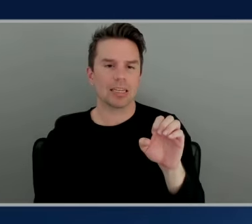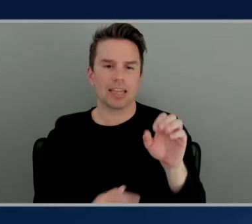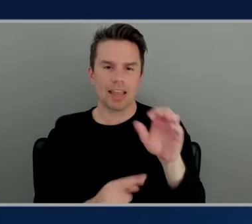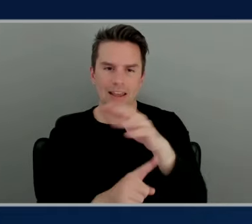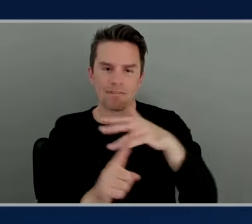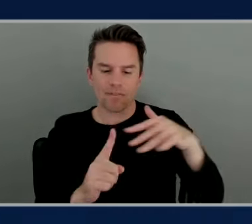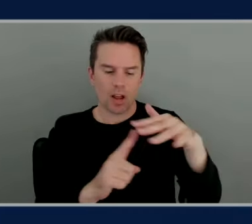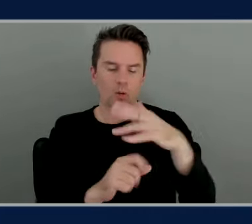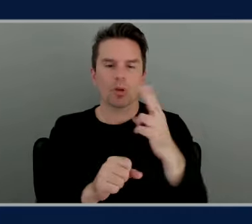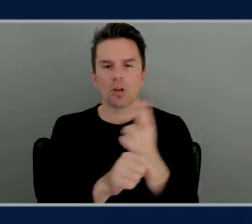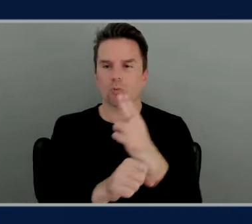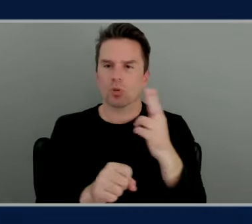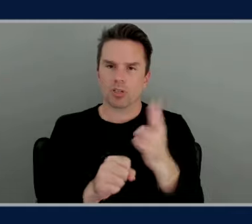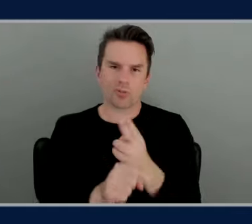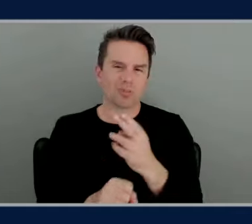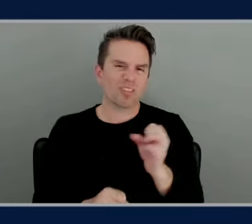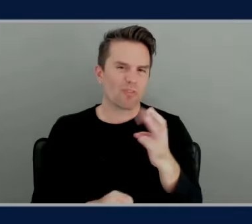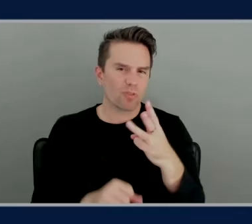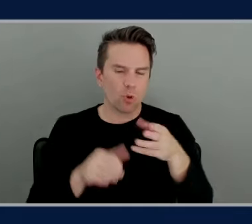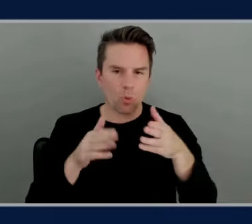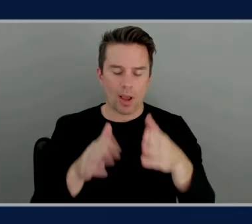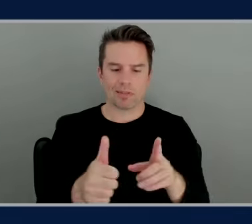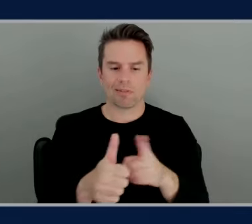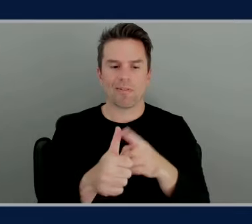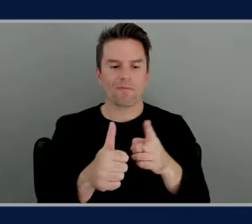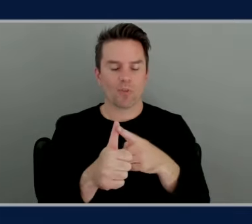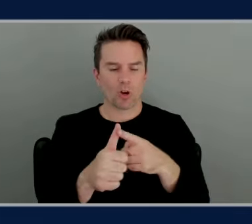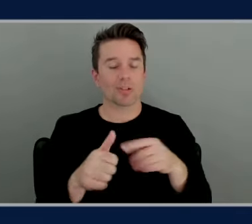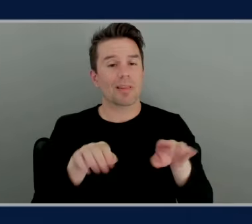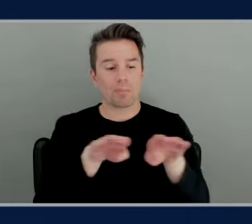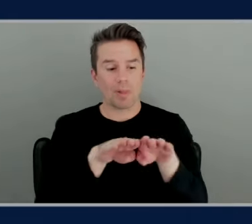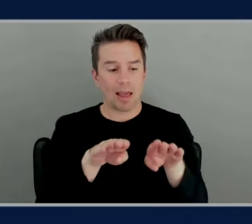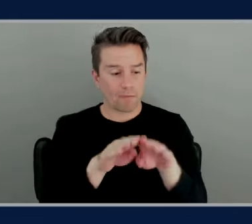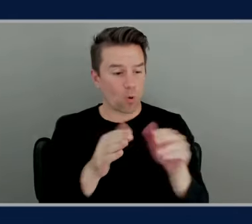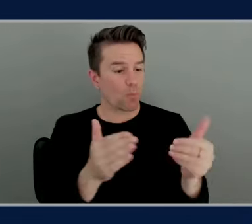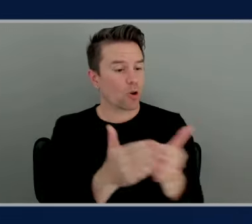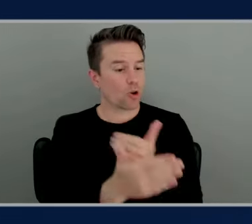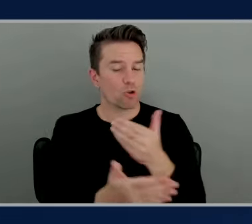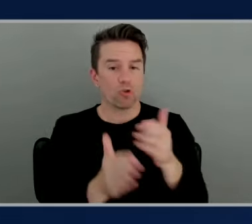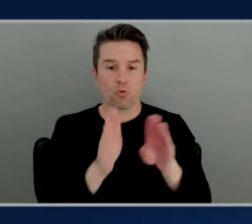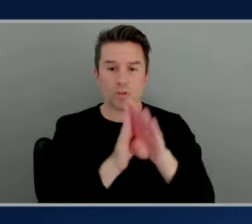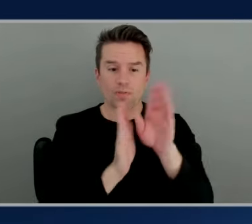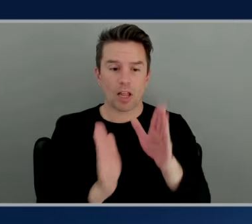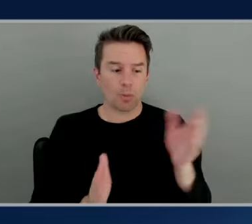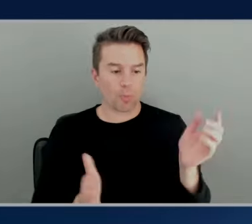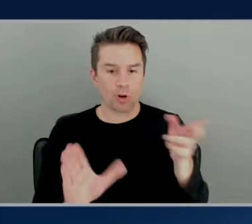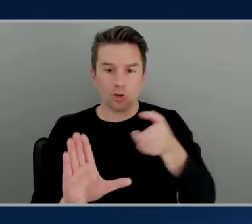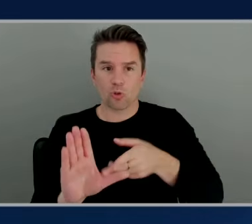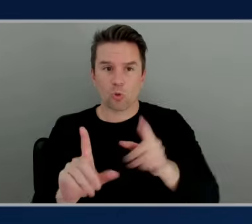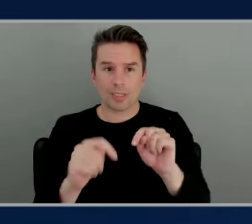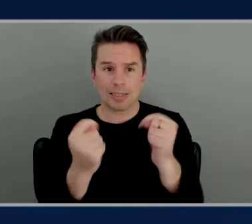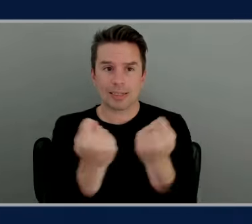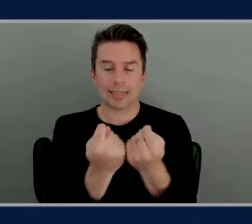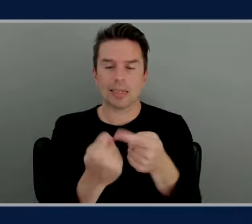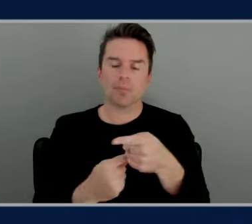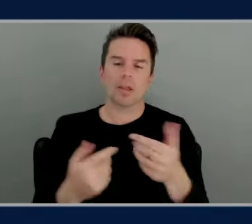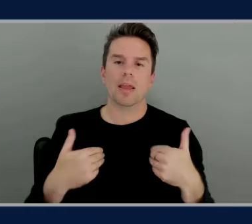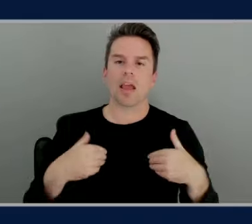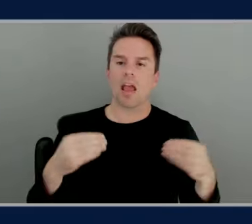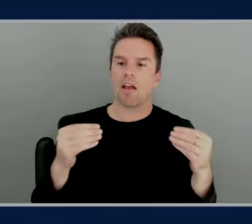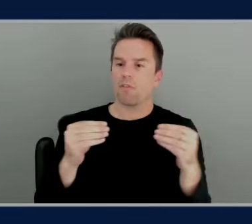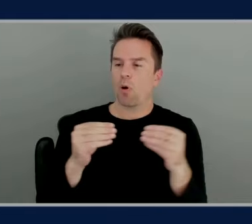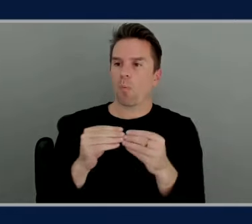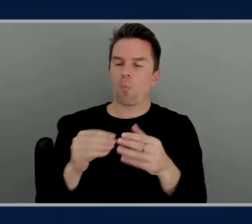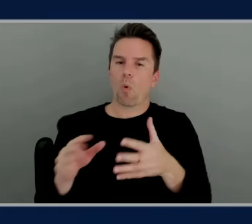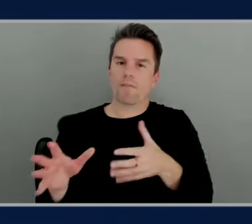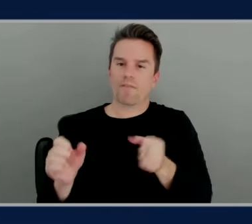at how we're building our platform, right? New developers coming in on our team, they come in and they get a lot faster, be able to hit the ground running and